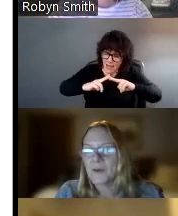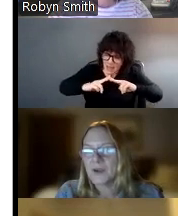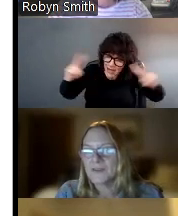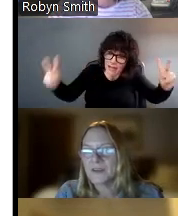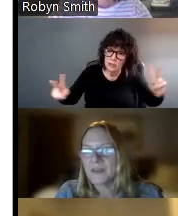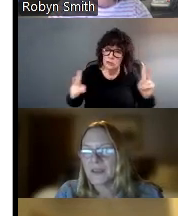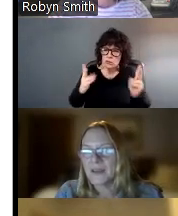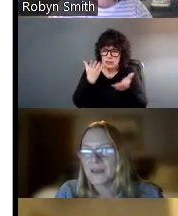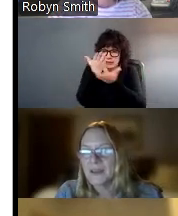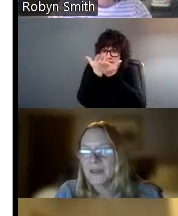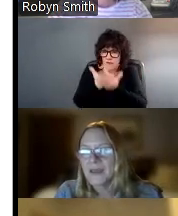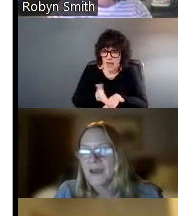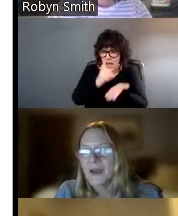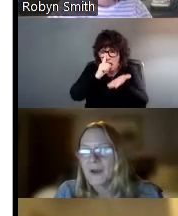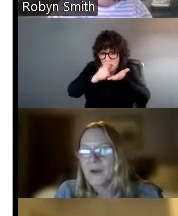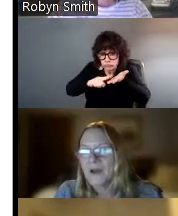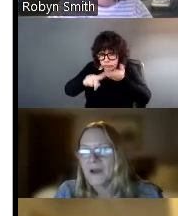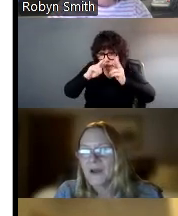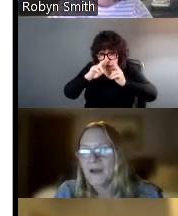another question here.